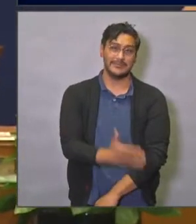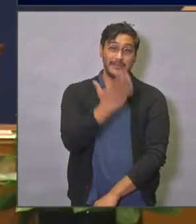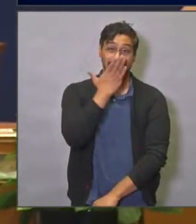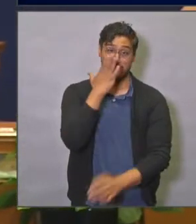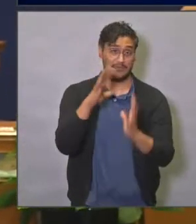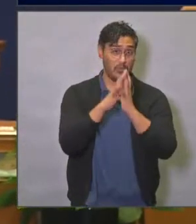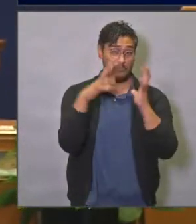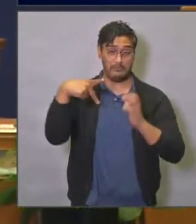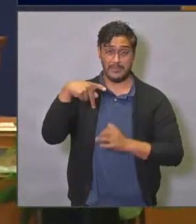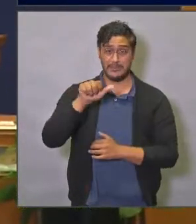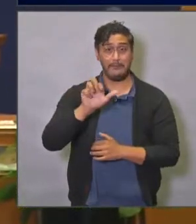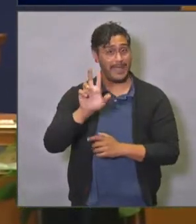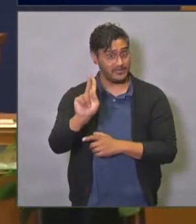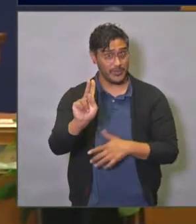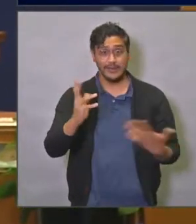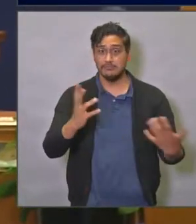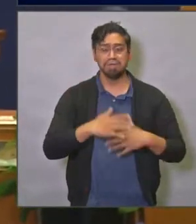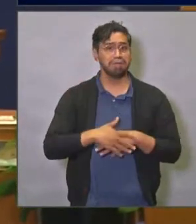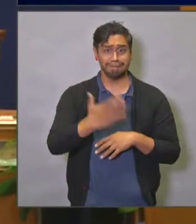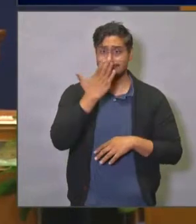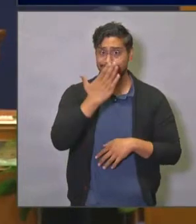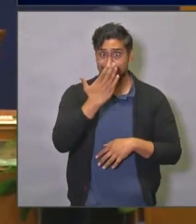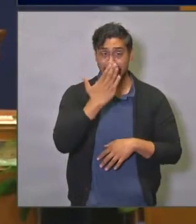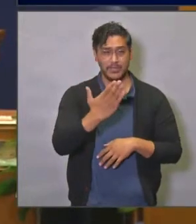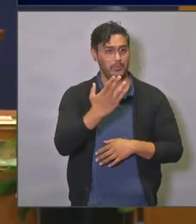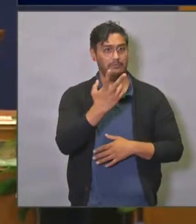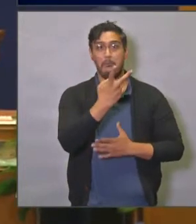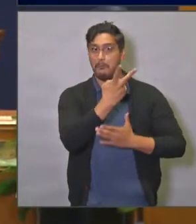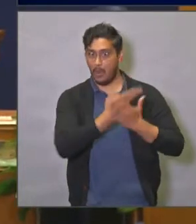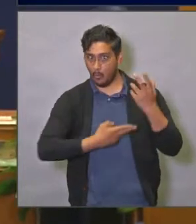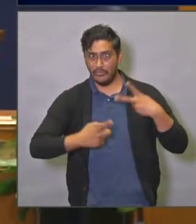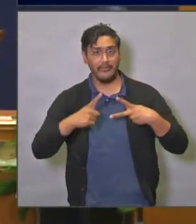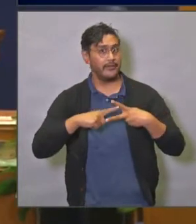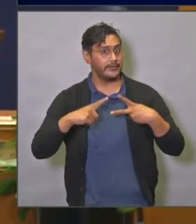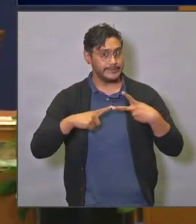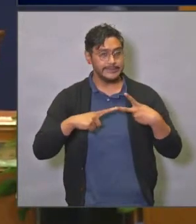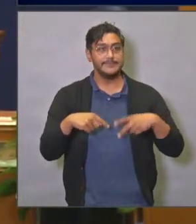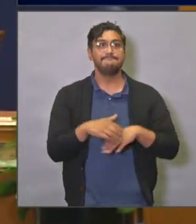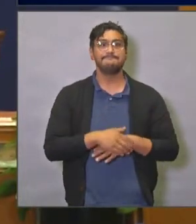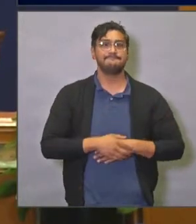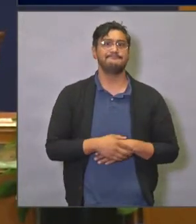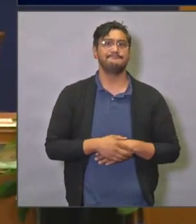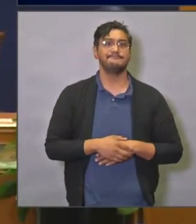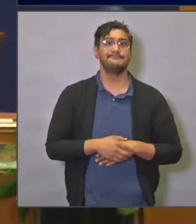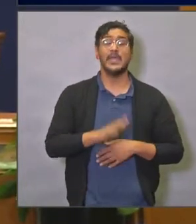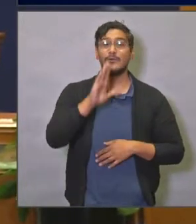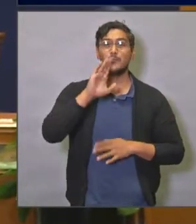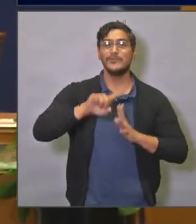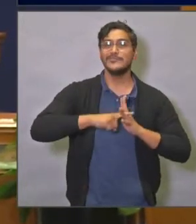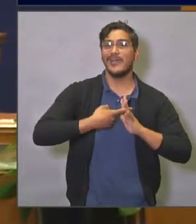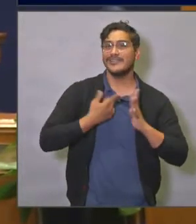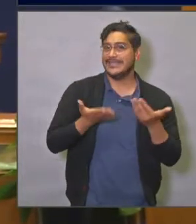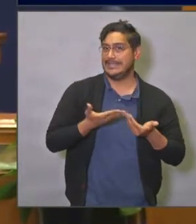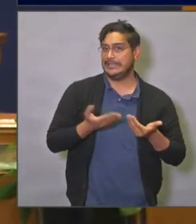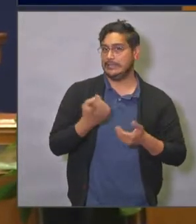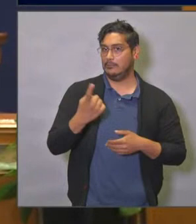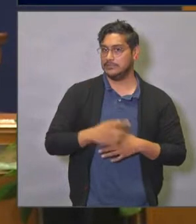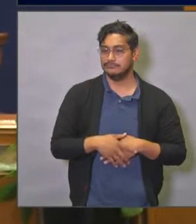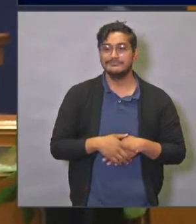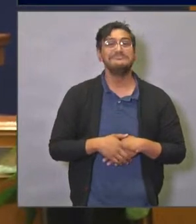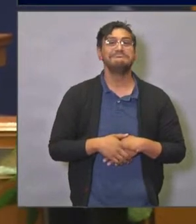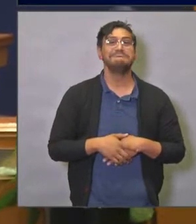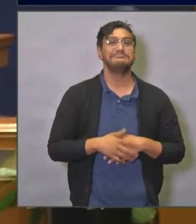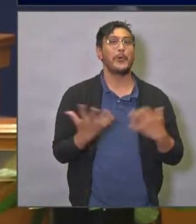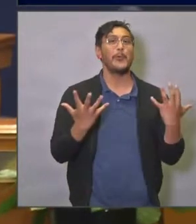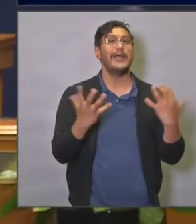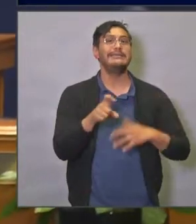Thanks so much, Patrick, and appreciate both questions. Let me start with the easier question, which is what does it